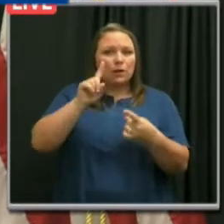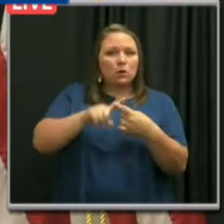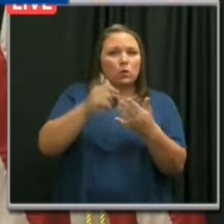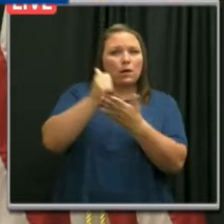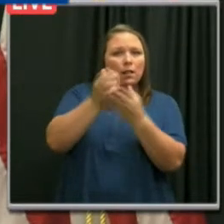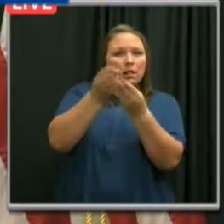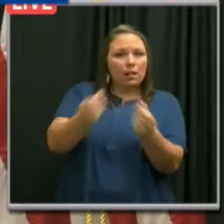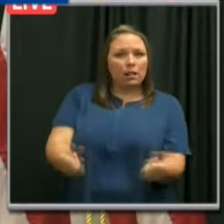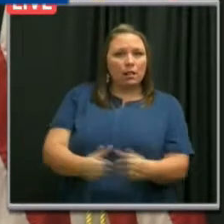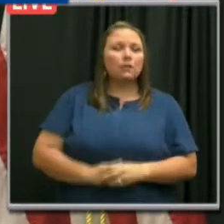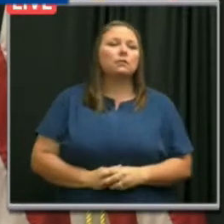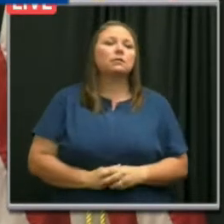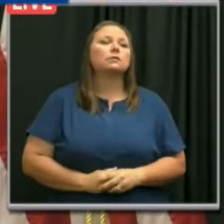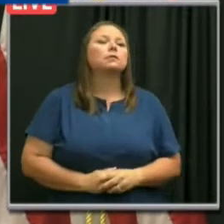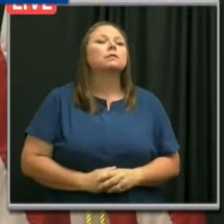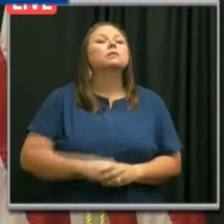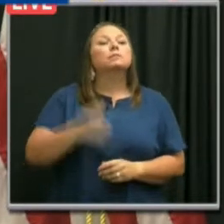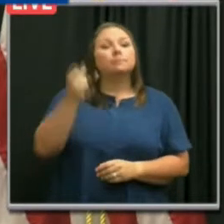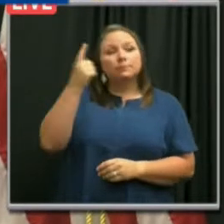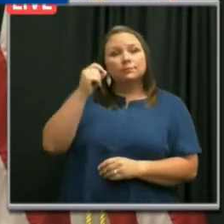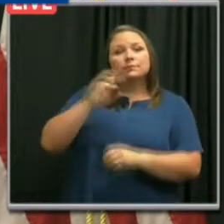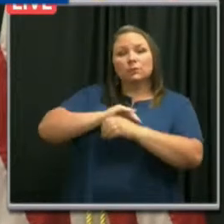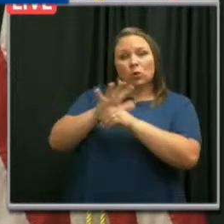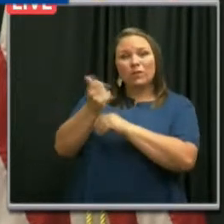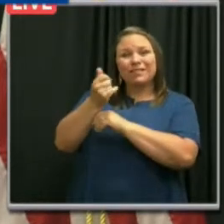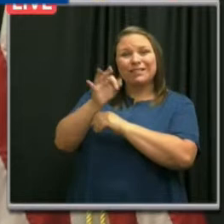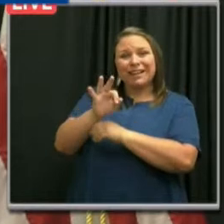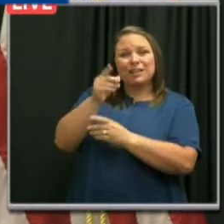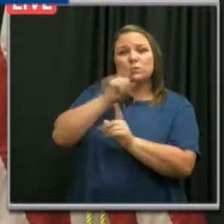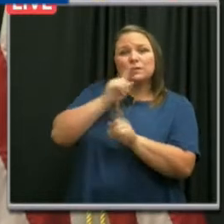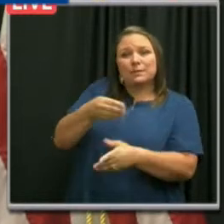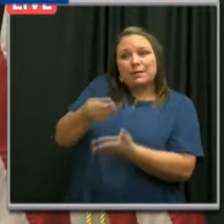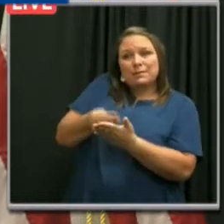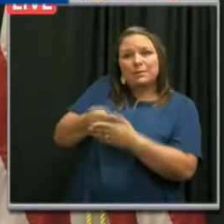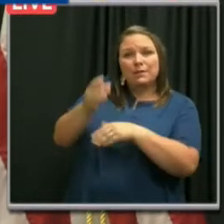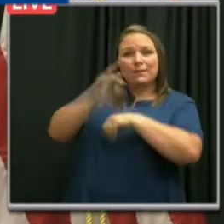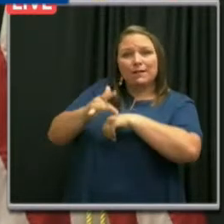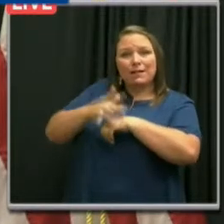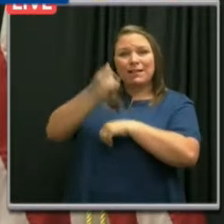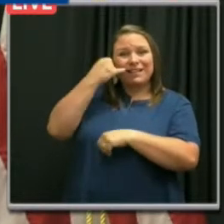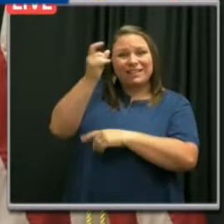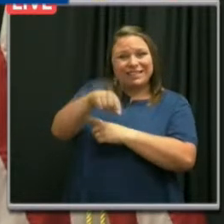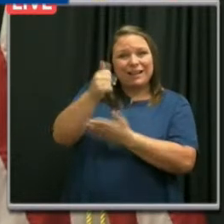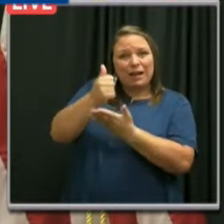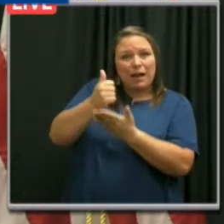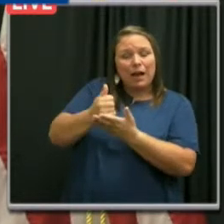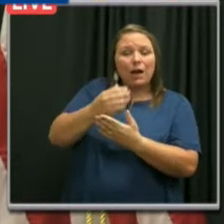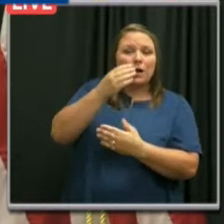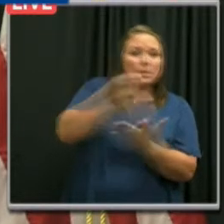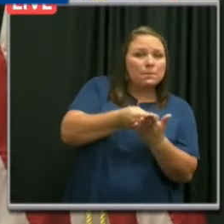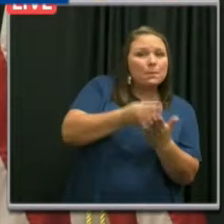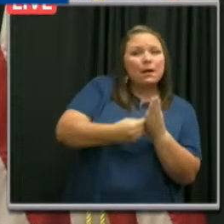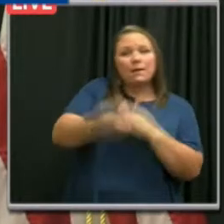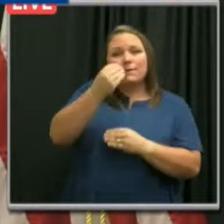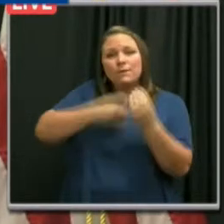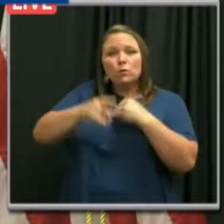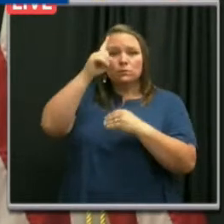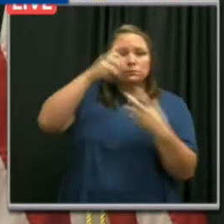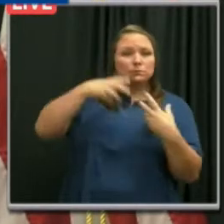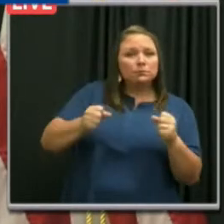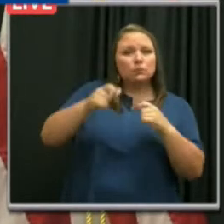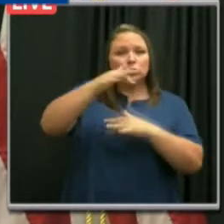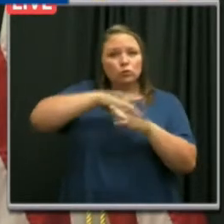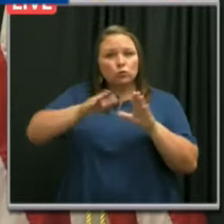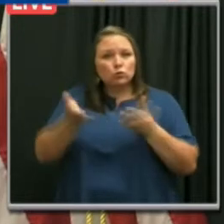virus. As always, the COVID-19 Response Fund is available to those seeking direct financial, food, mental health, and social service